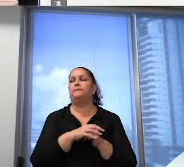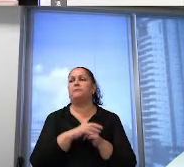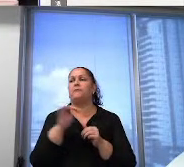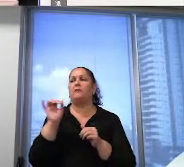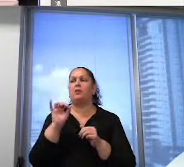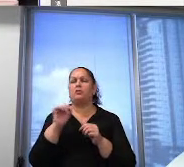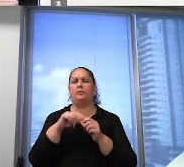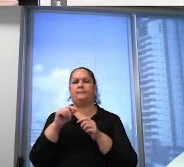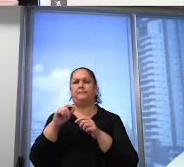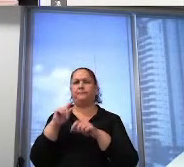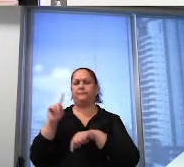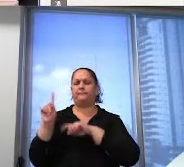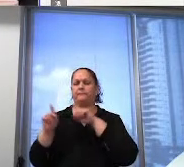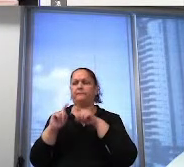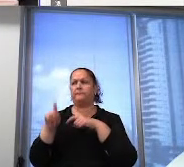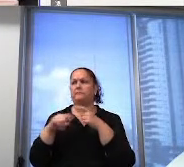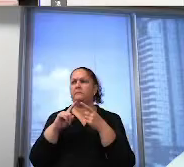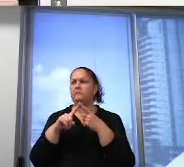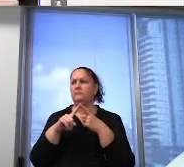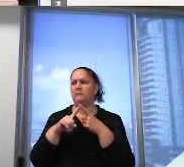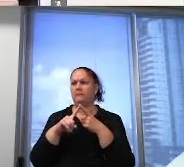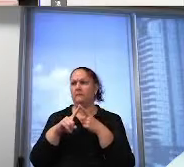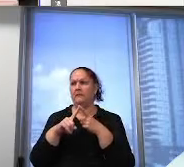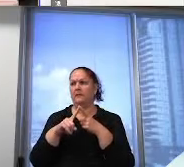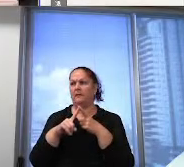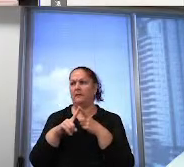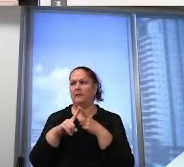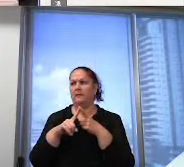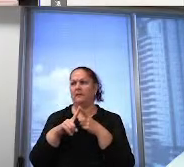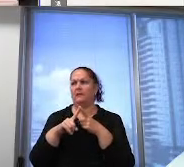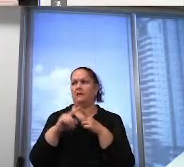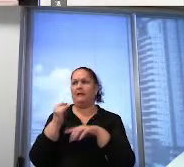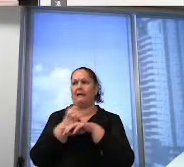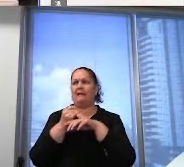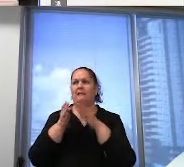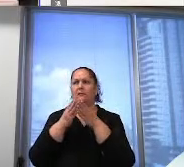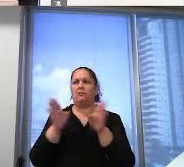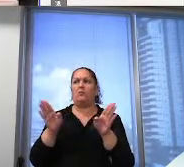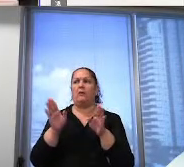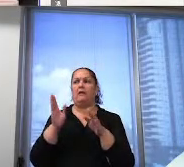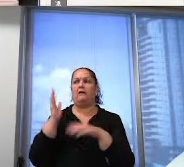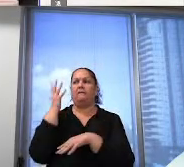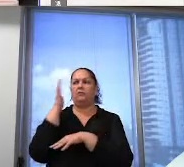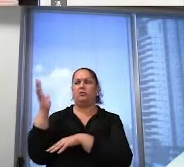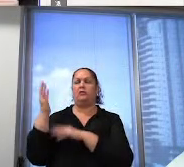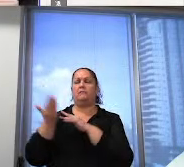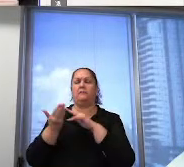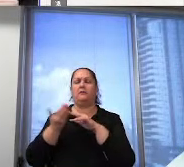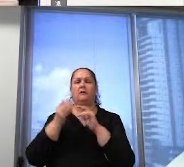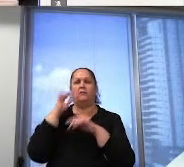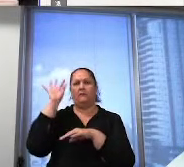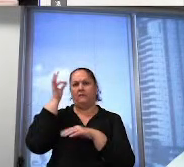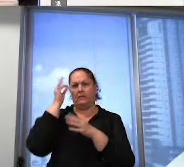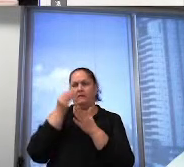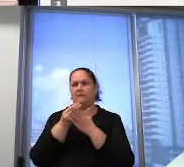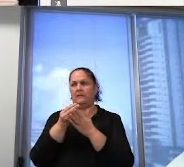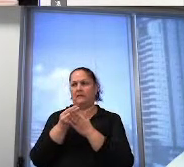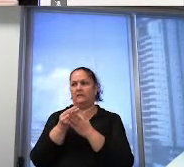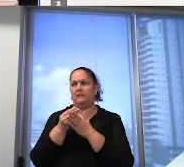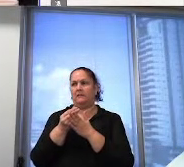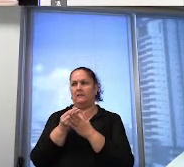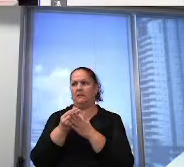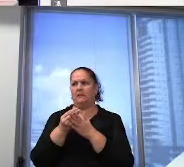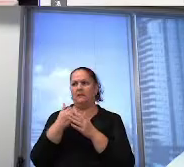In terms of, there's also being questioned to you on the island-wide vegetation clearing federally funded project.